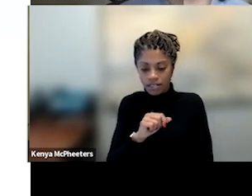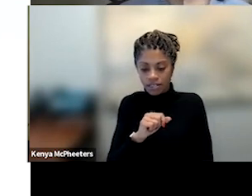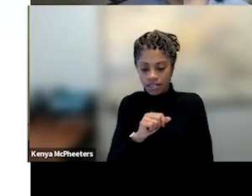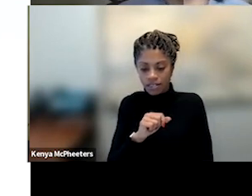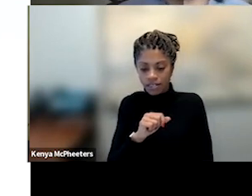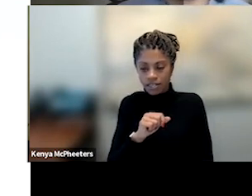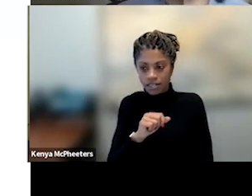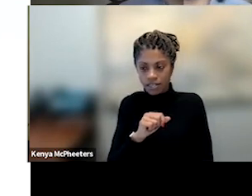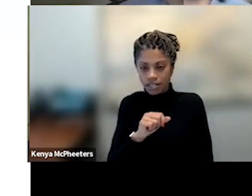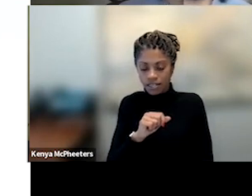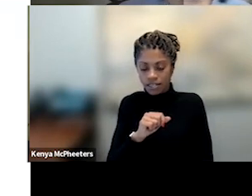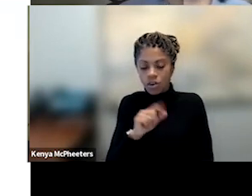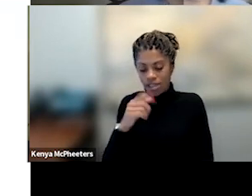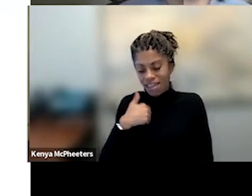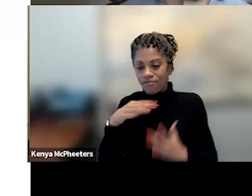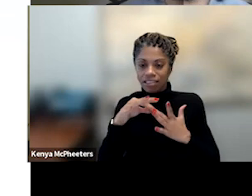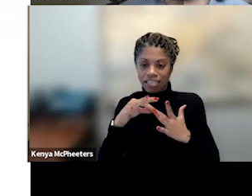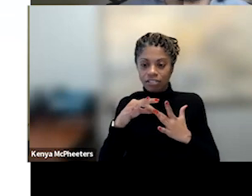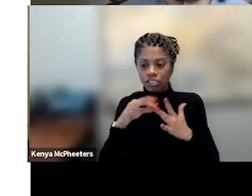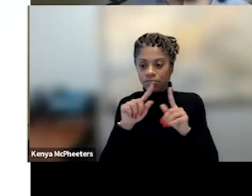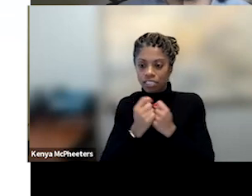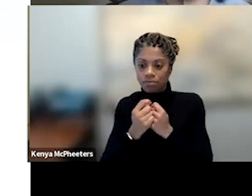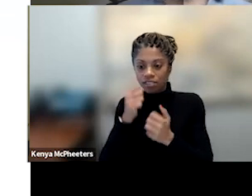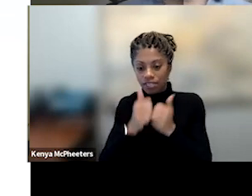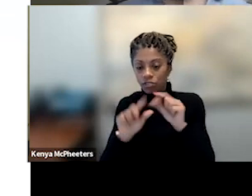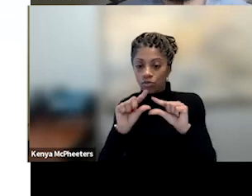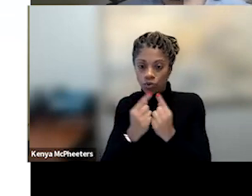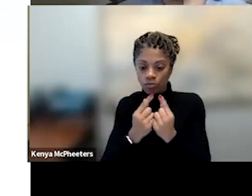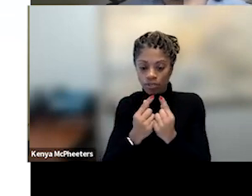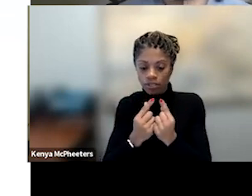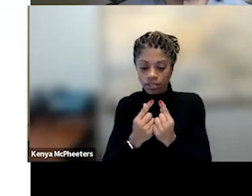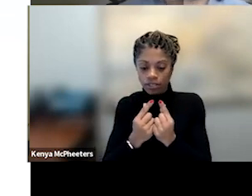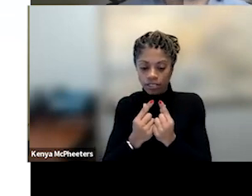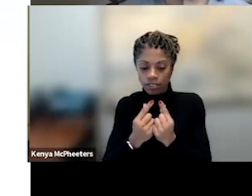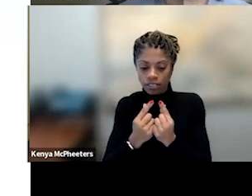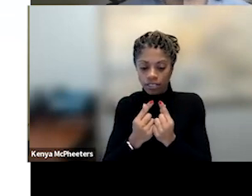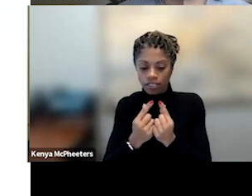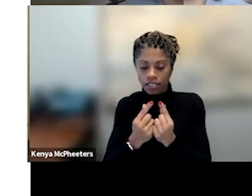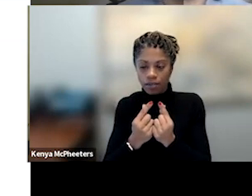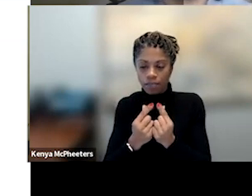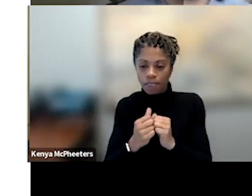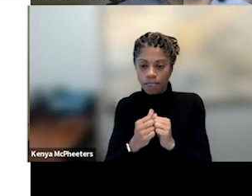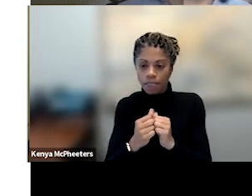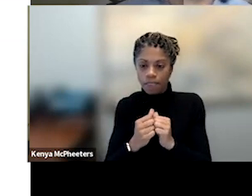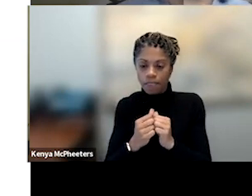out the leadership teams of each group if you want to get in touch with those folks. Next slide, please, Kareem.